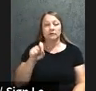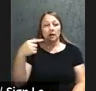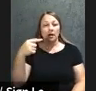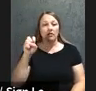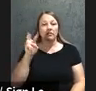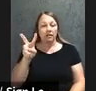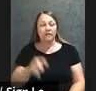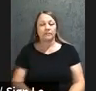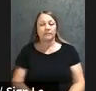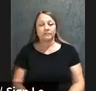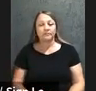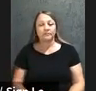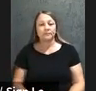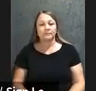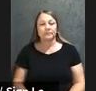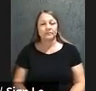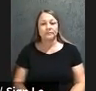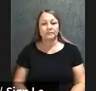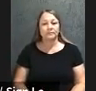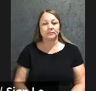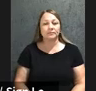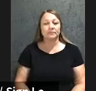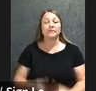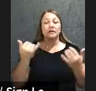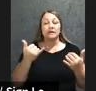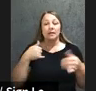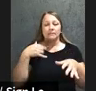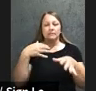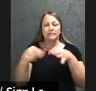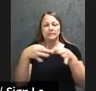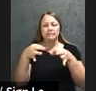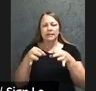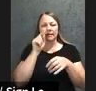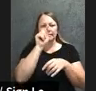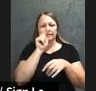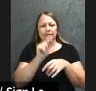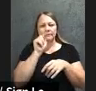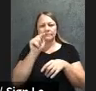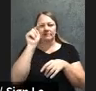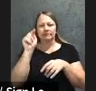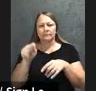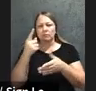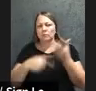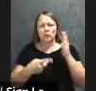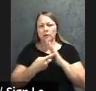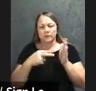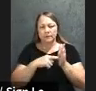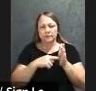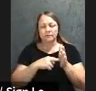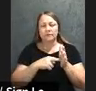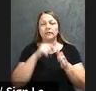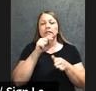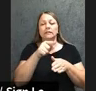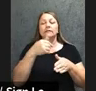but I'm about to tell you how you can get specifically to each section of the site and what they entail. Really covers information about how